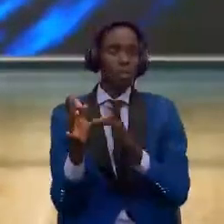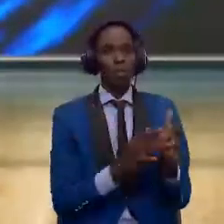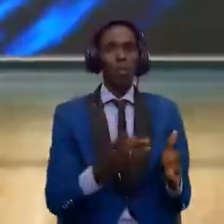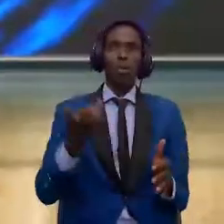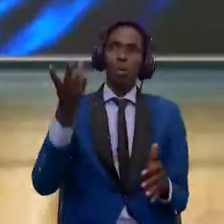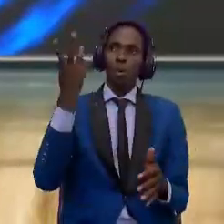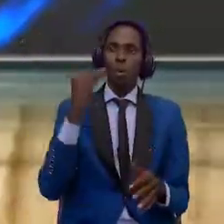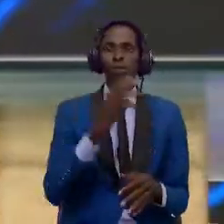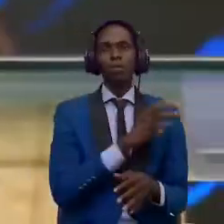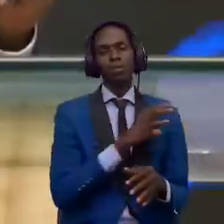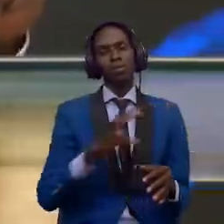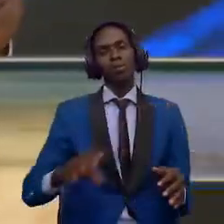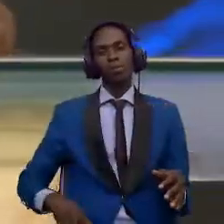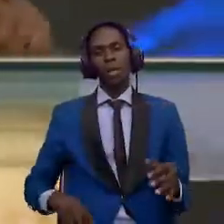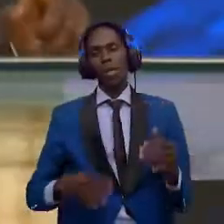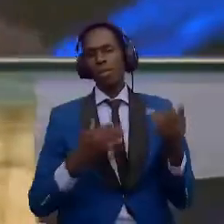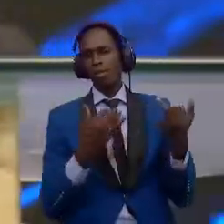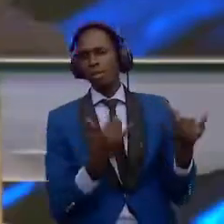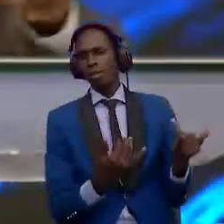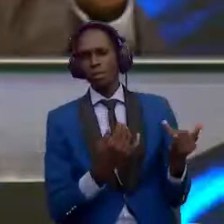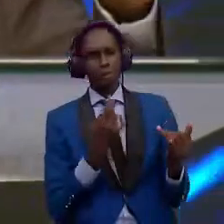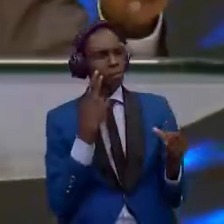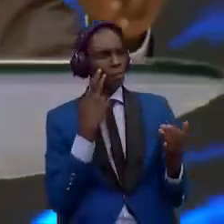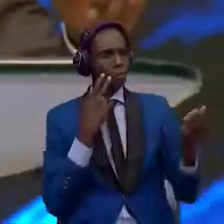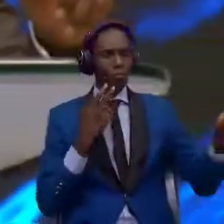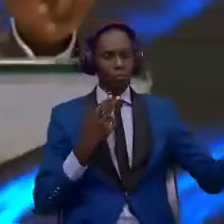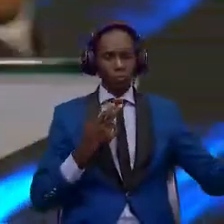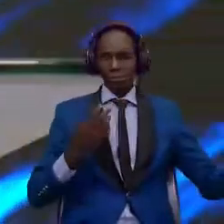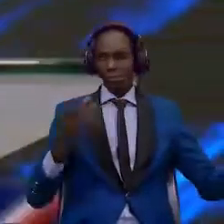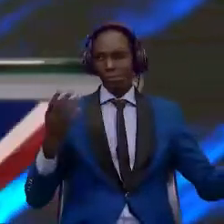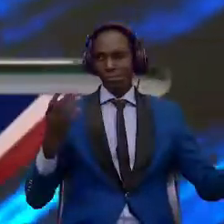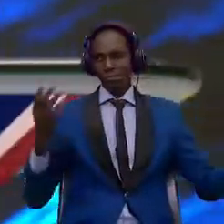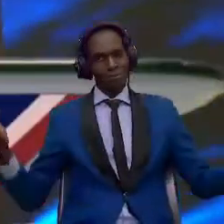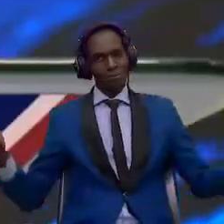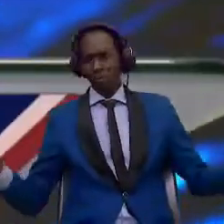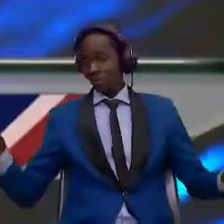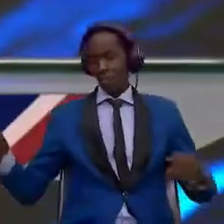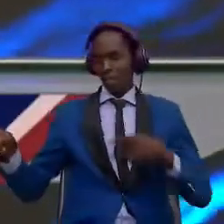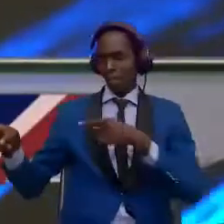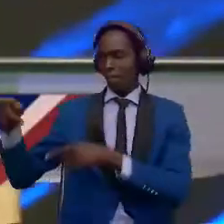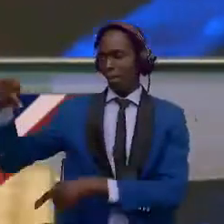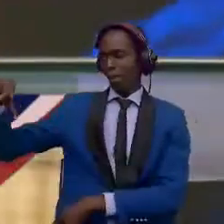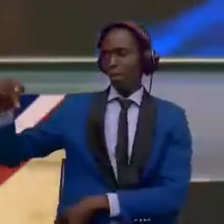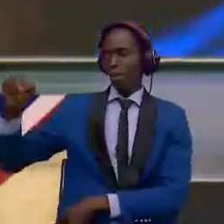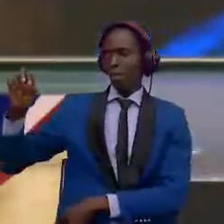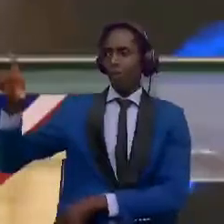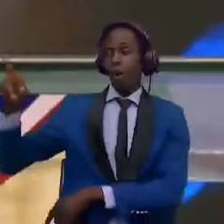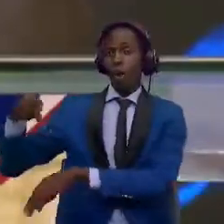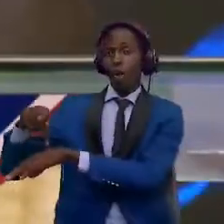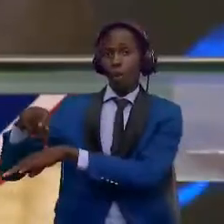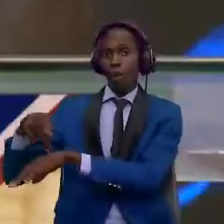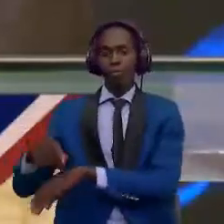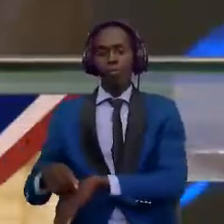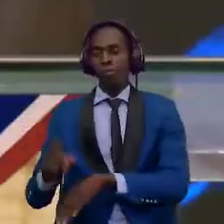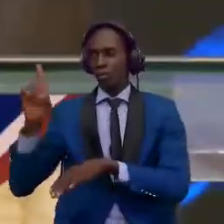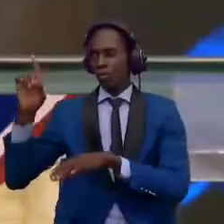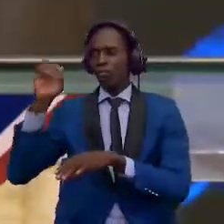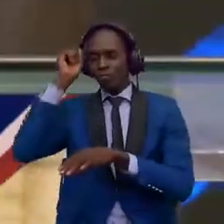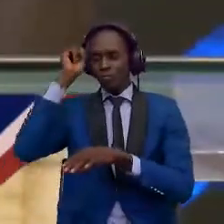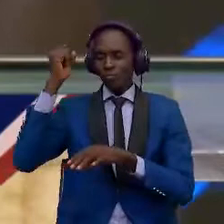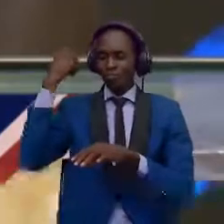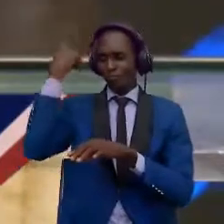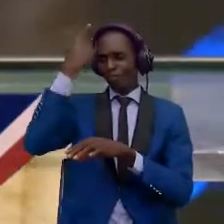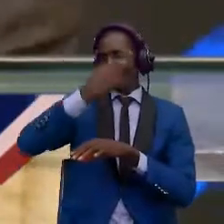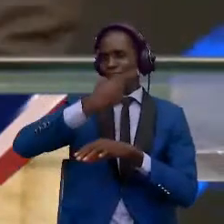was Christ. Now, you see those two personalities, where Paul the apostle, his appearance,